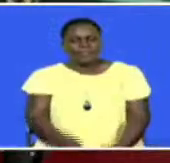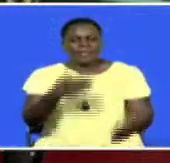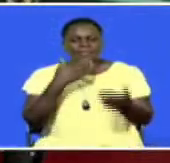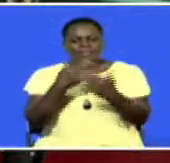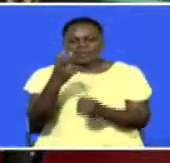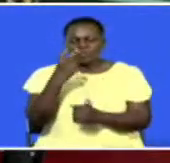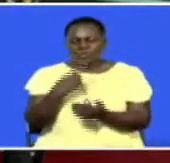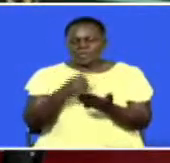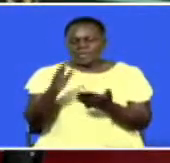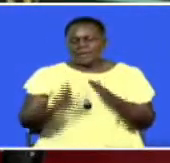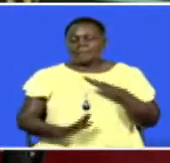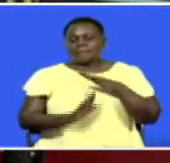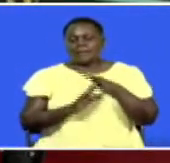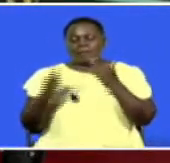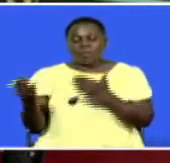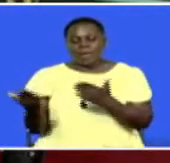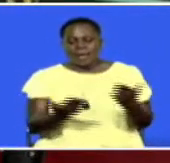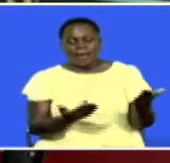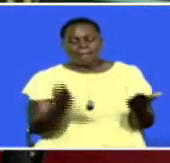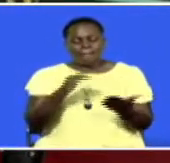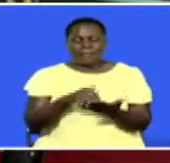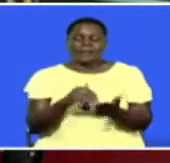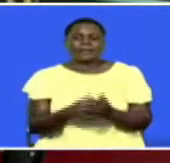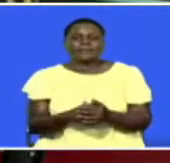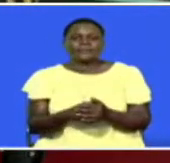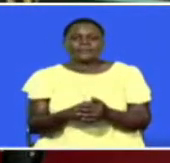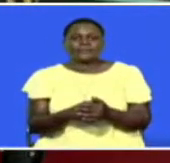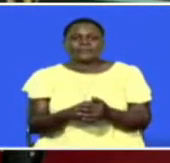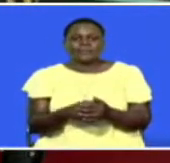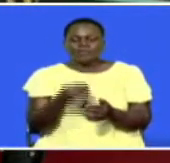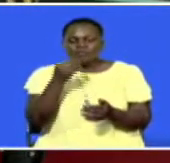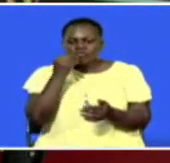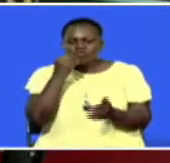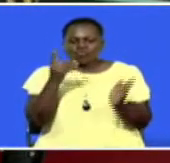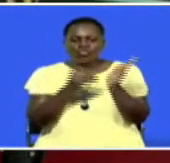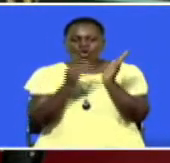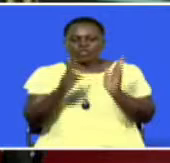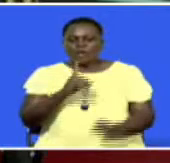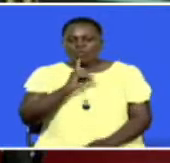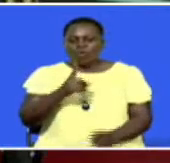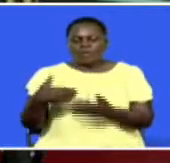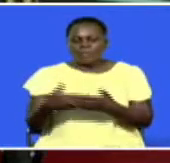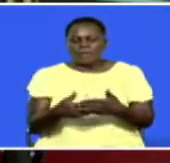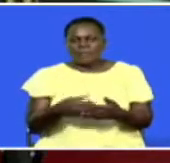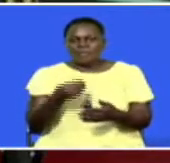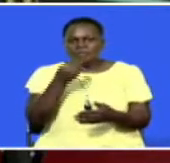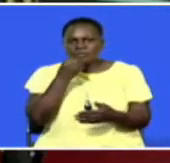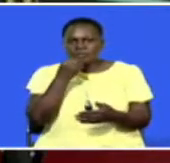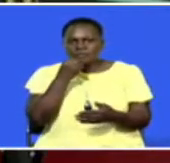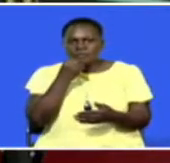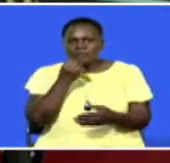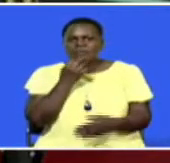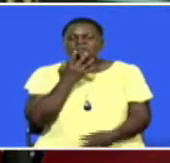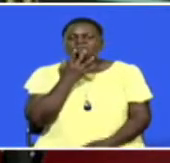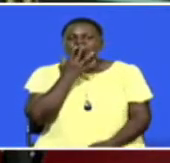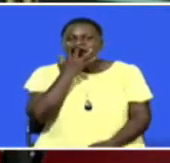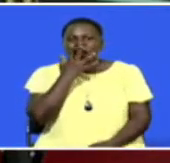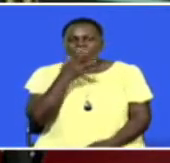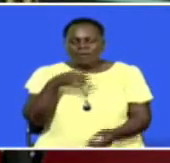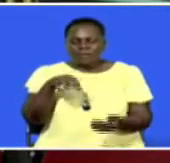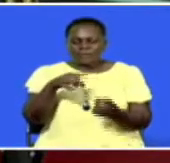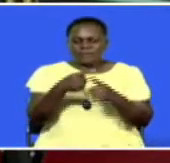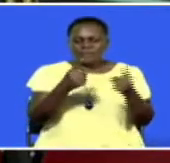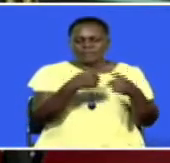Thank you for watching Weekend Prime and welcome back. Now, nutritionists warn that babies who consume popular flour mixes